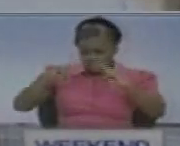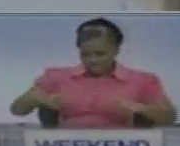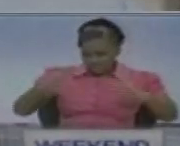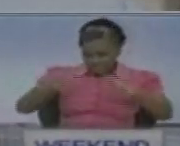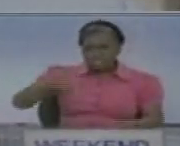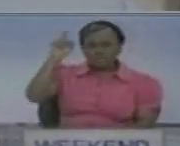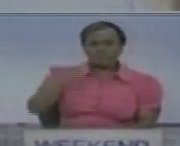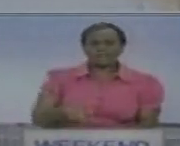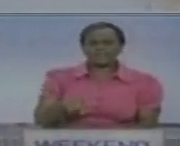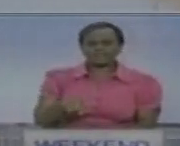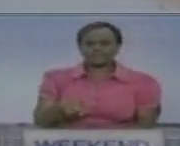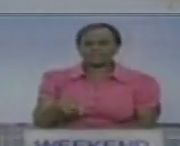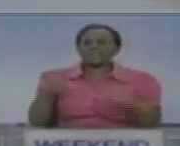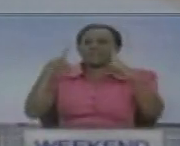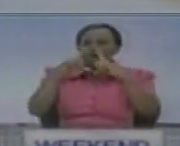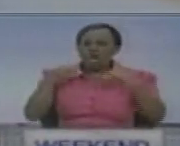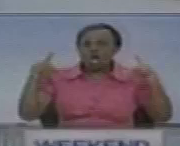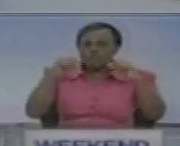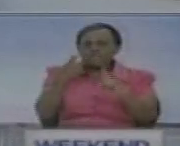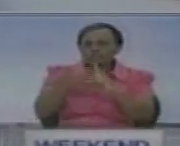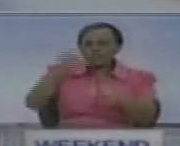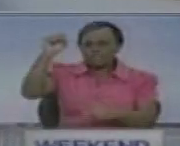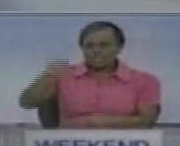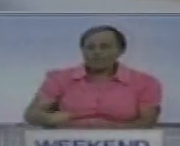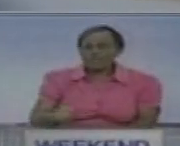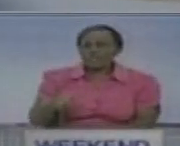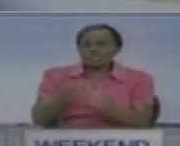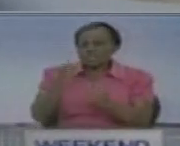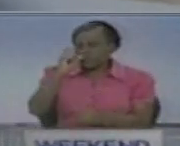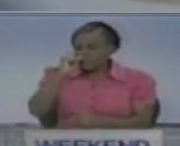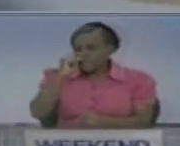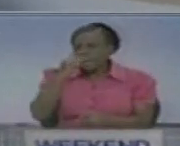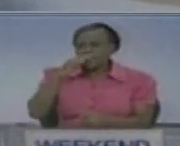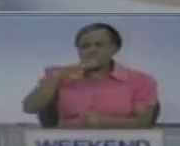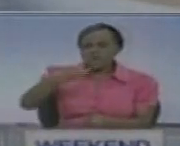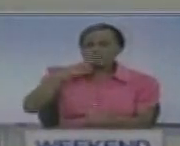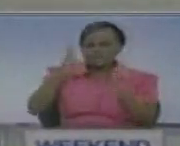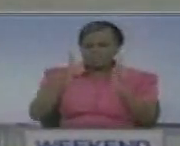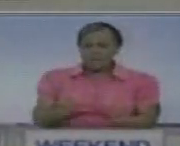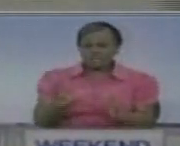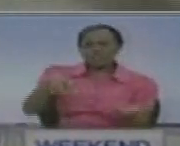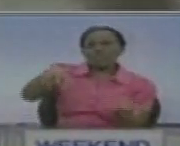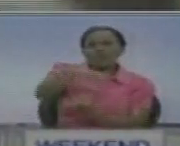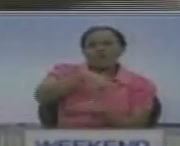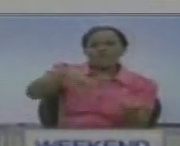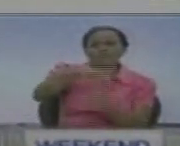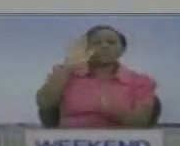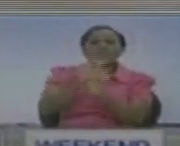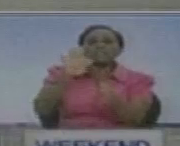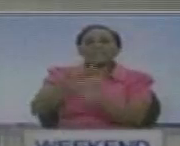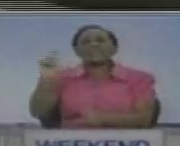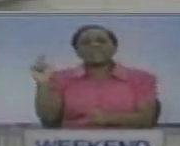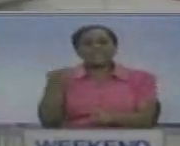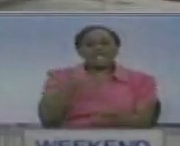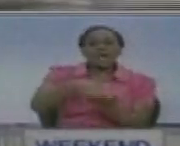investigations. These sentiments from the South Sudan rebels' military spokesman puzzled many Kenyans, but many more people